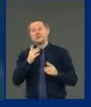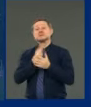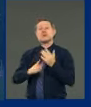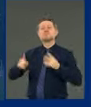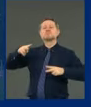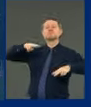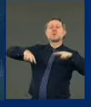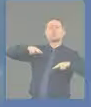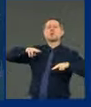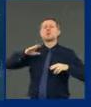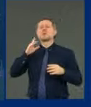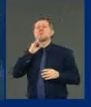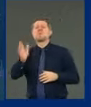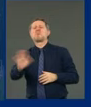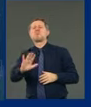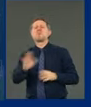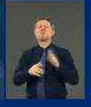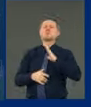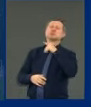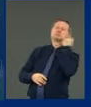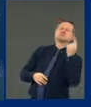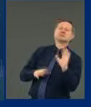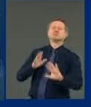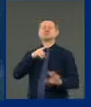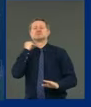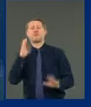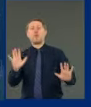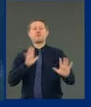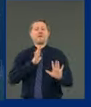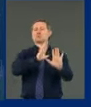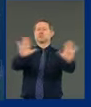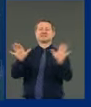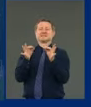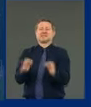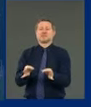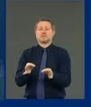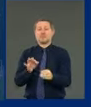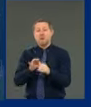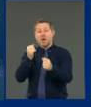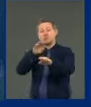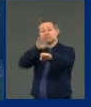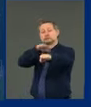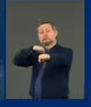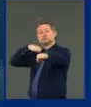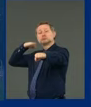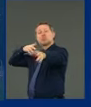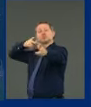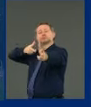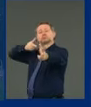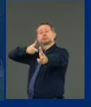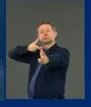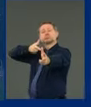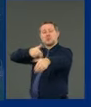up to local government. Vehicle parades, I think, are appropriate and should be encouraged.